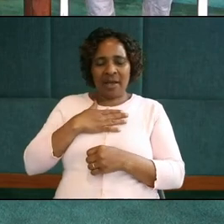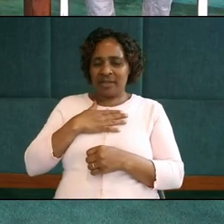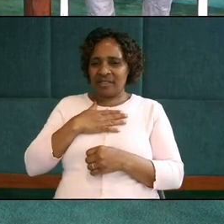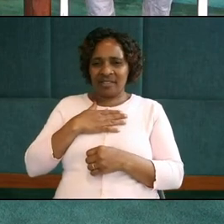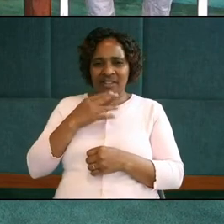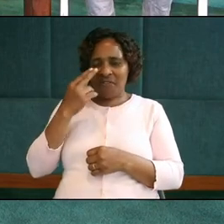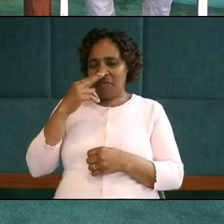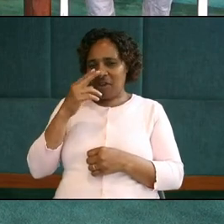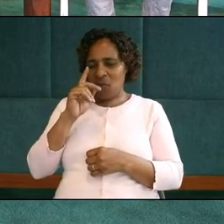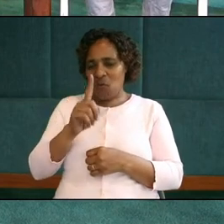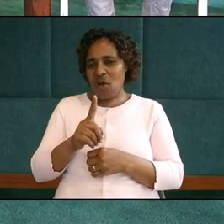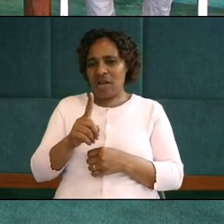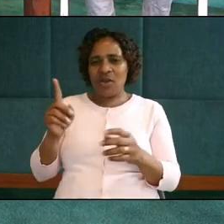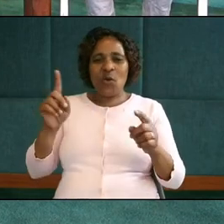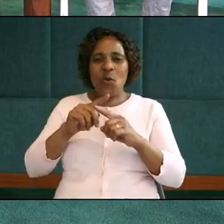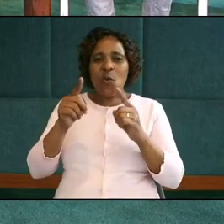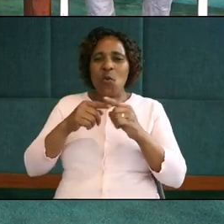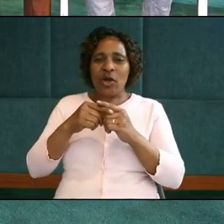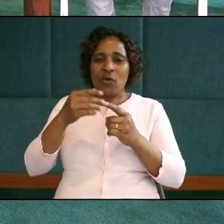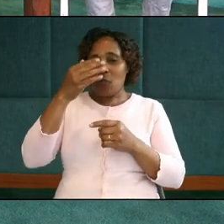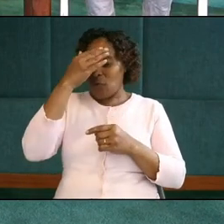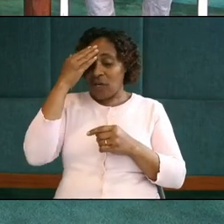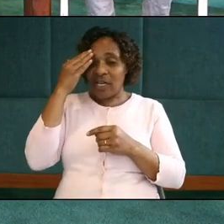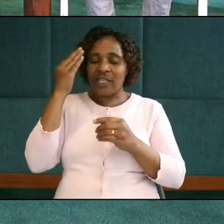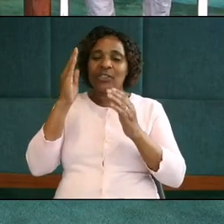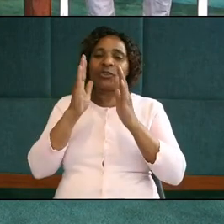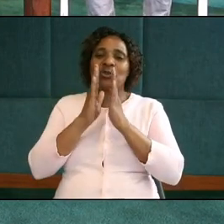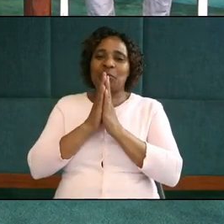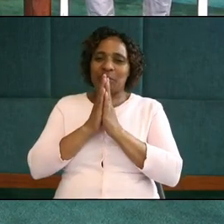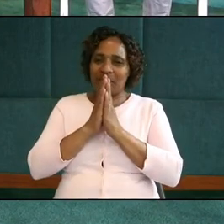one. When you forget to pray for your food.